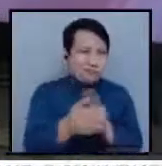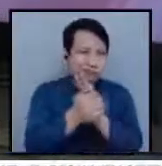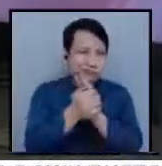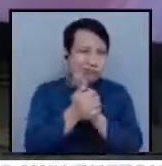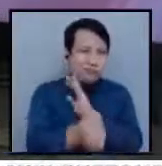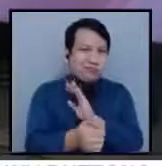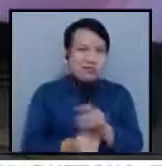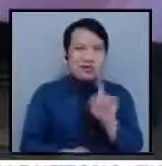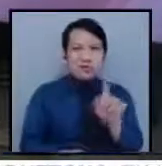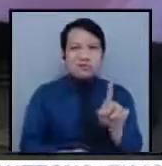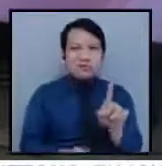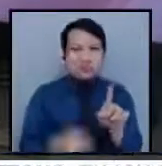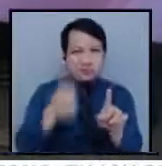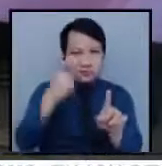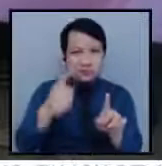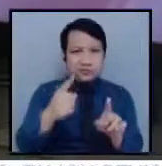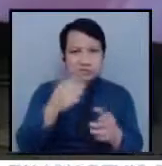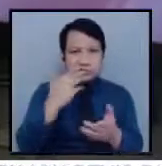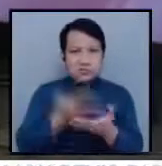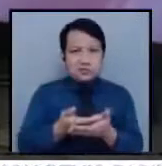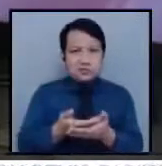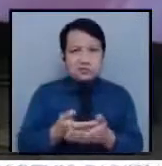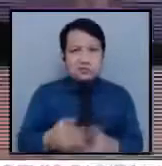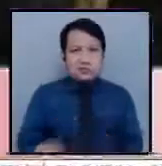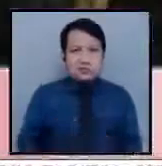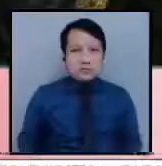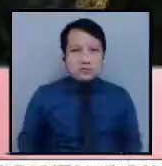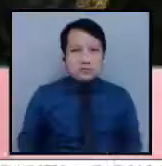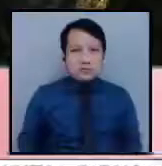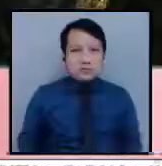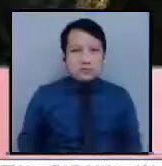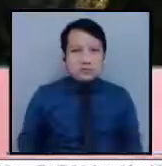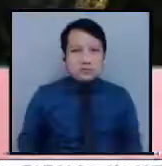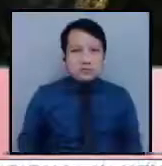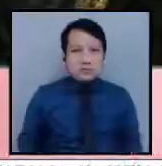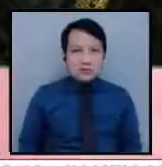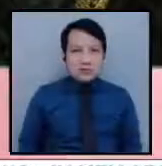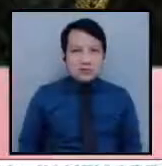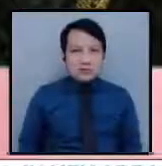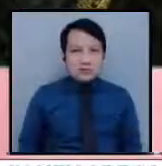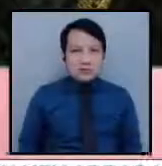Dream Boys. Welcome sa Rise and Shine Pilipinas, One Dream Boys. Good morning!